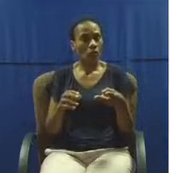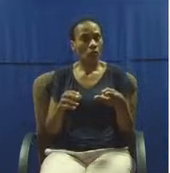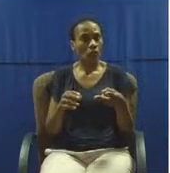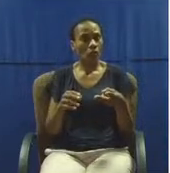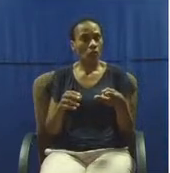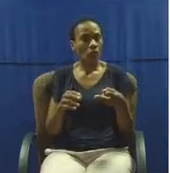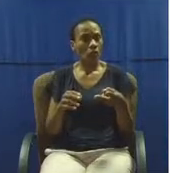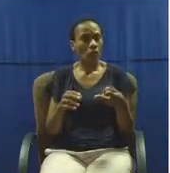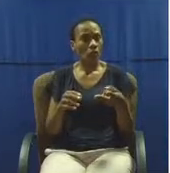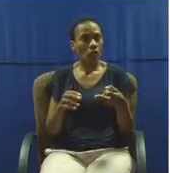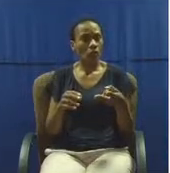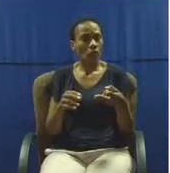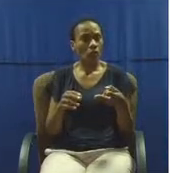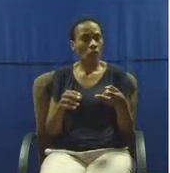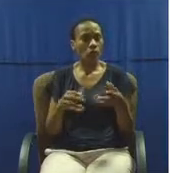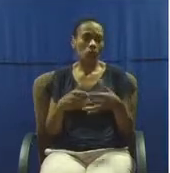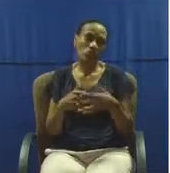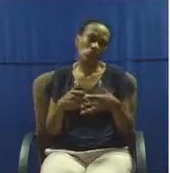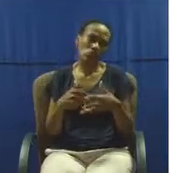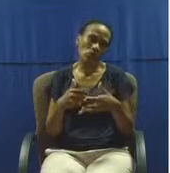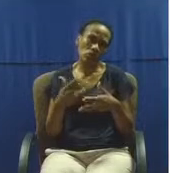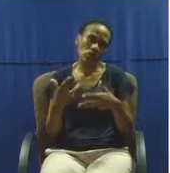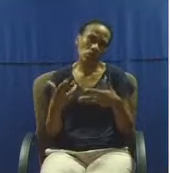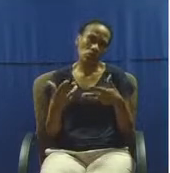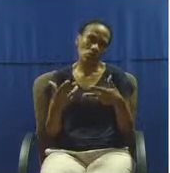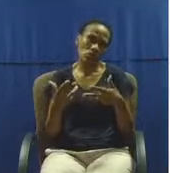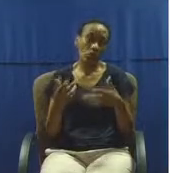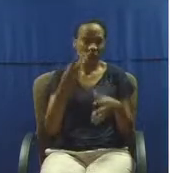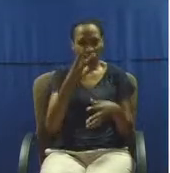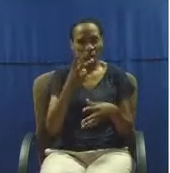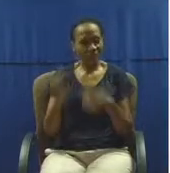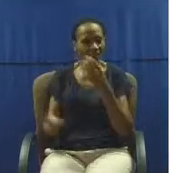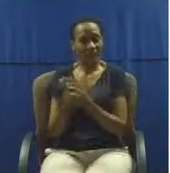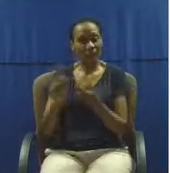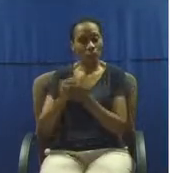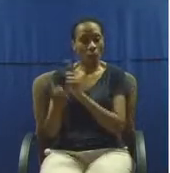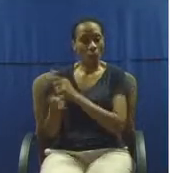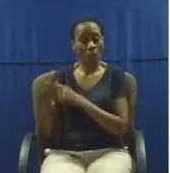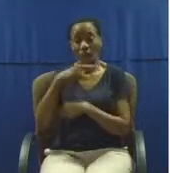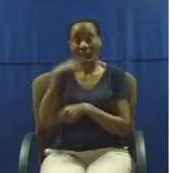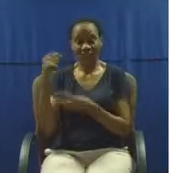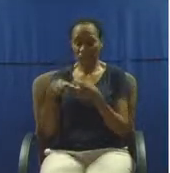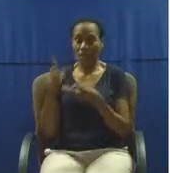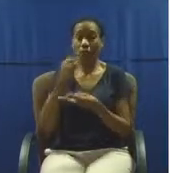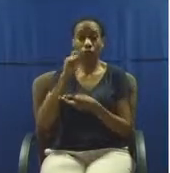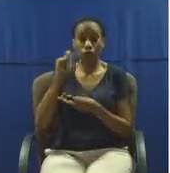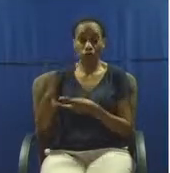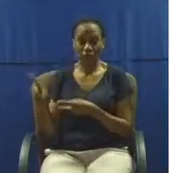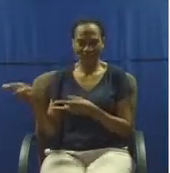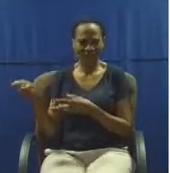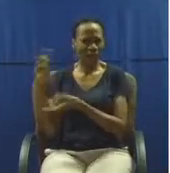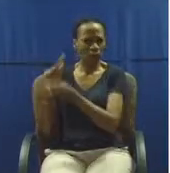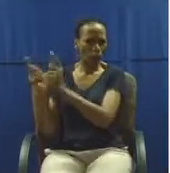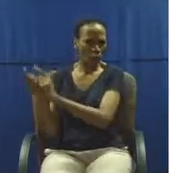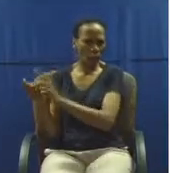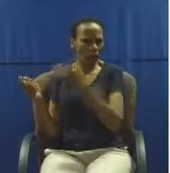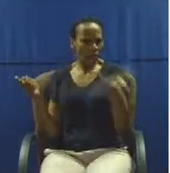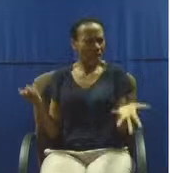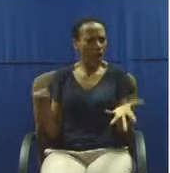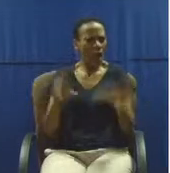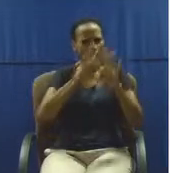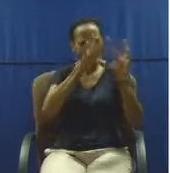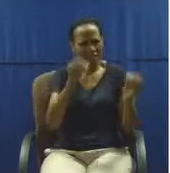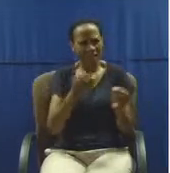ironic in view of the war in Russia and Ukraine, the commodities prices